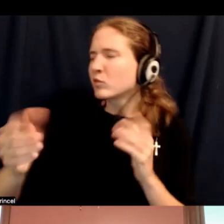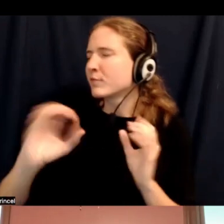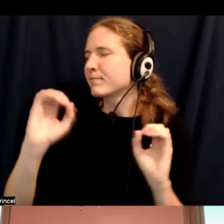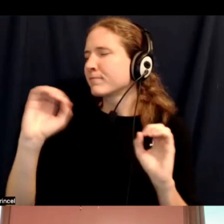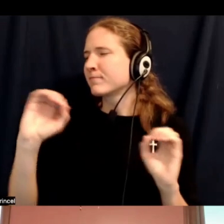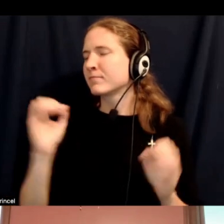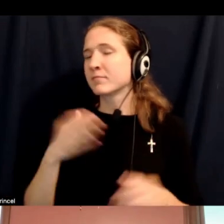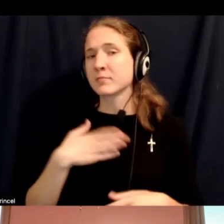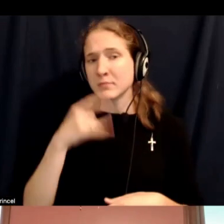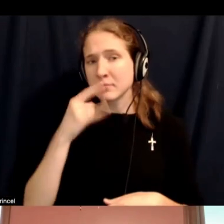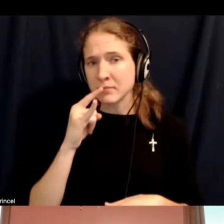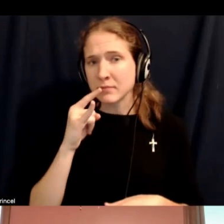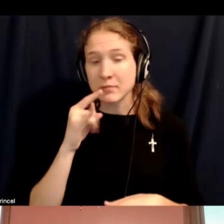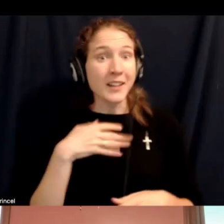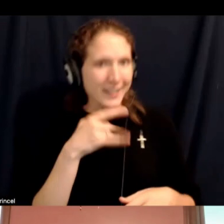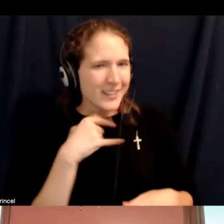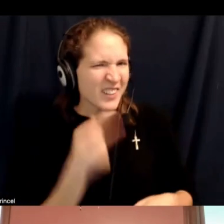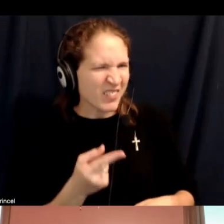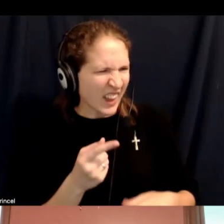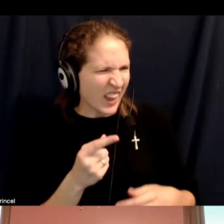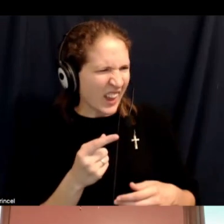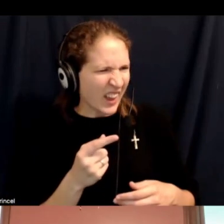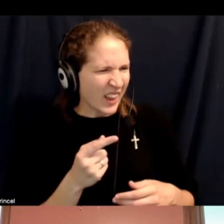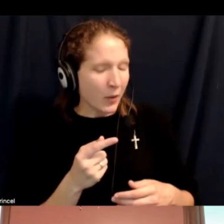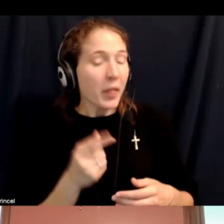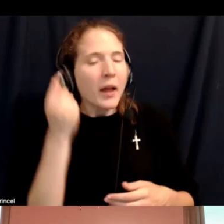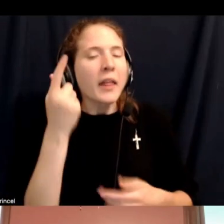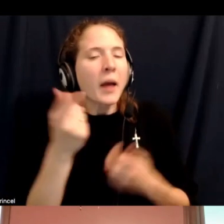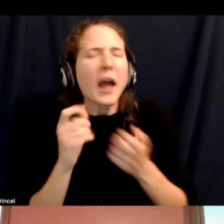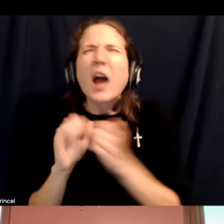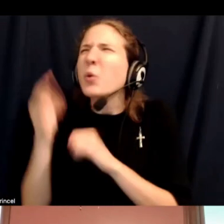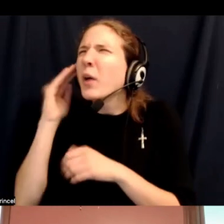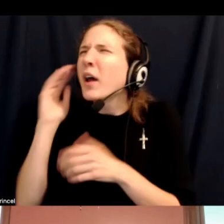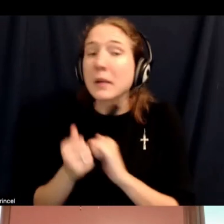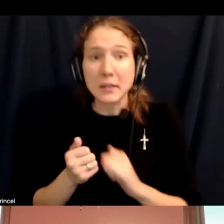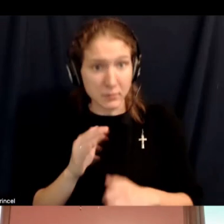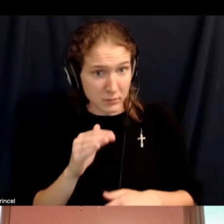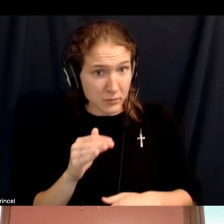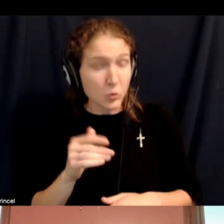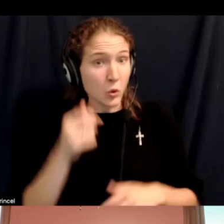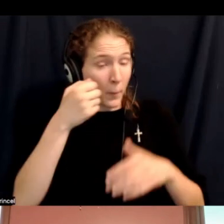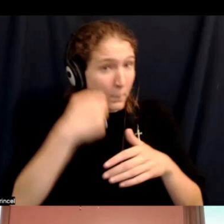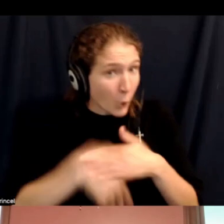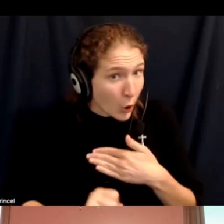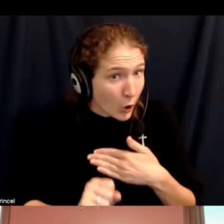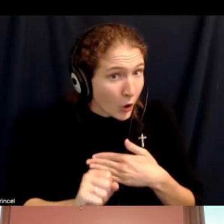kids, they'd say, how do you know how to do that? And I said, well, when you're born, there was a mommy book and I got it.